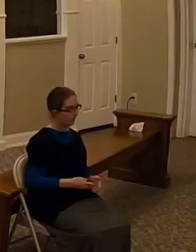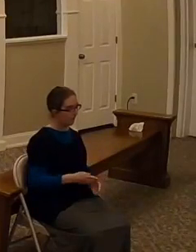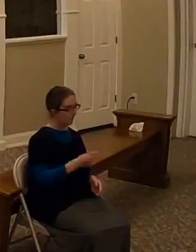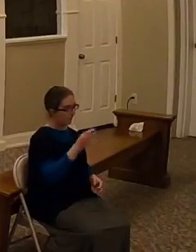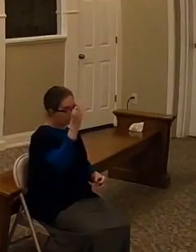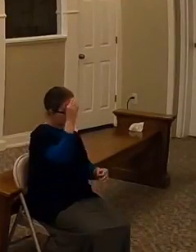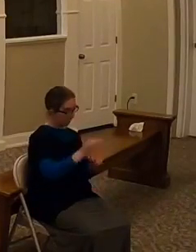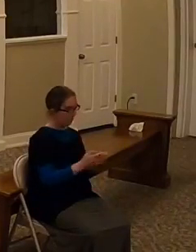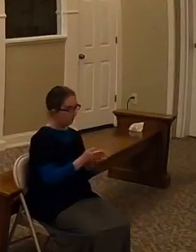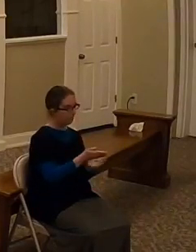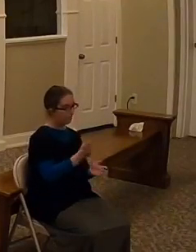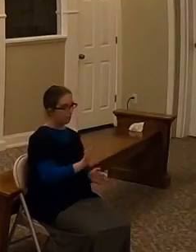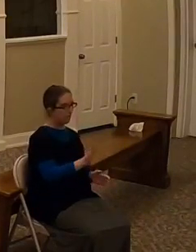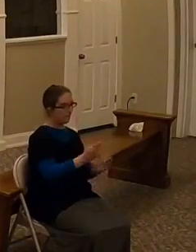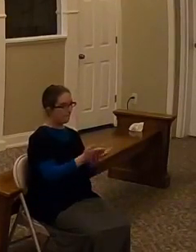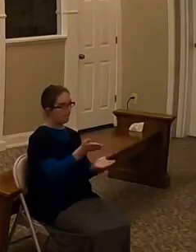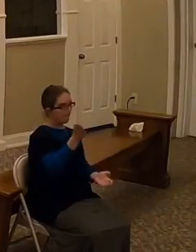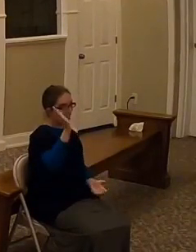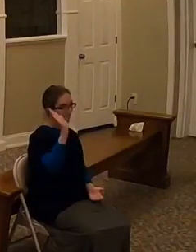here ever read your Bible?